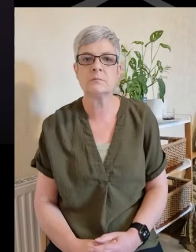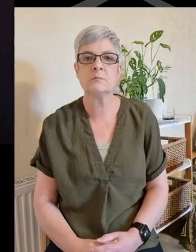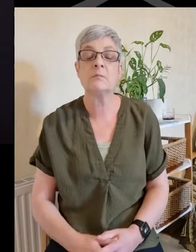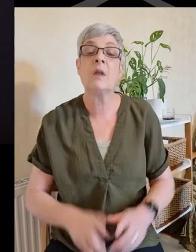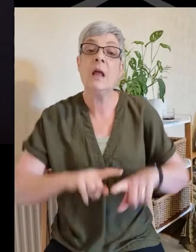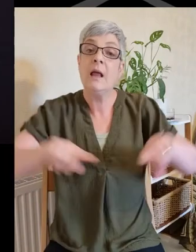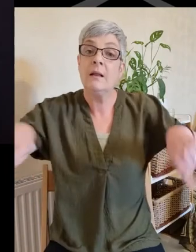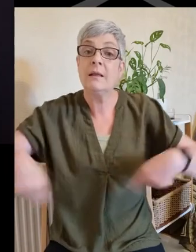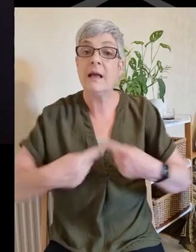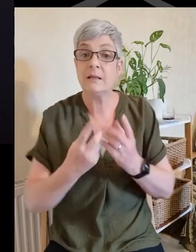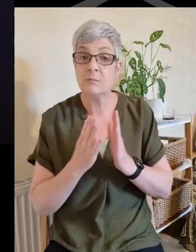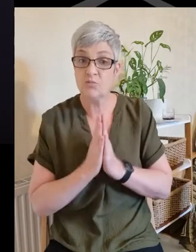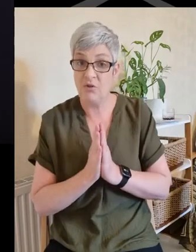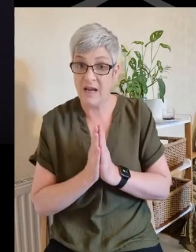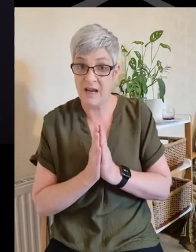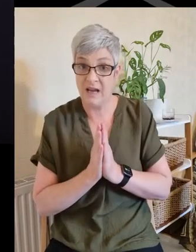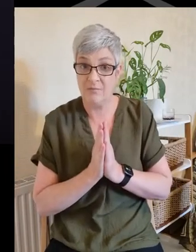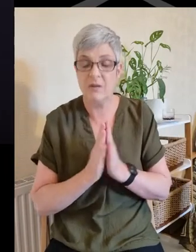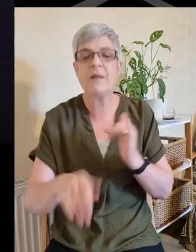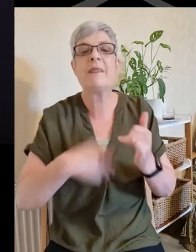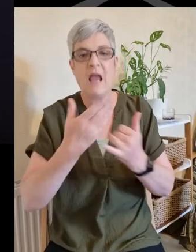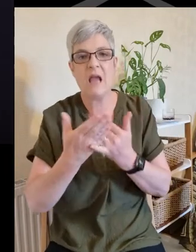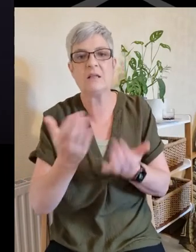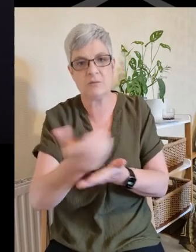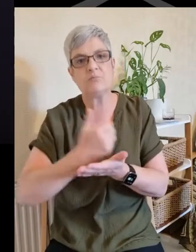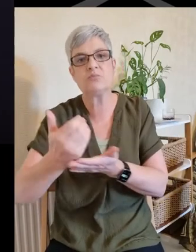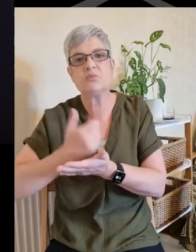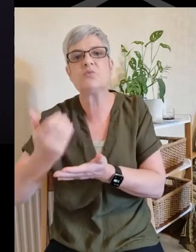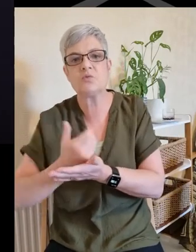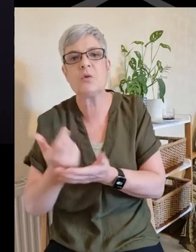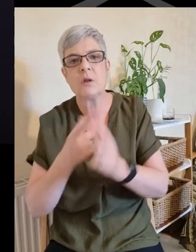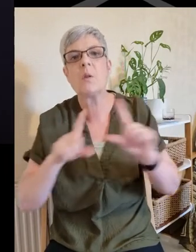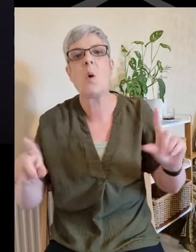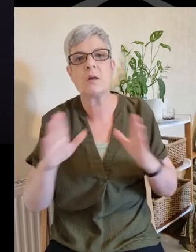Let us pray, and we'll gather up our prayers in the words of the Lord's Prayer.